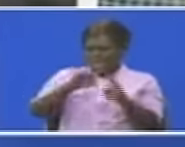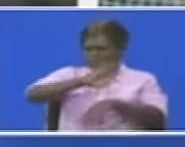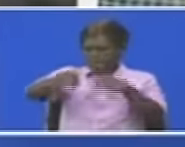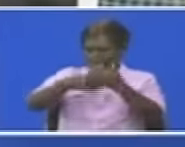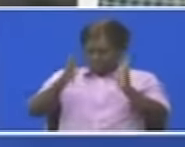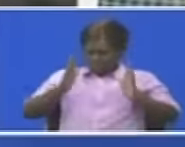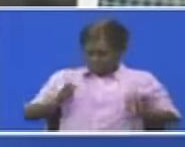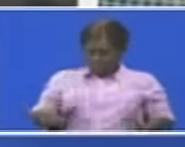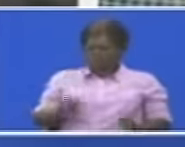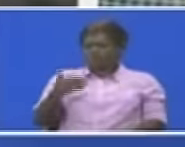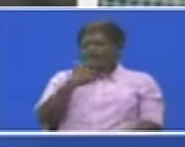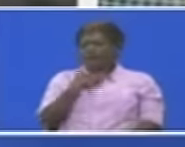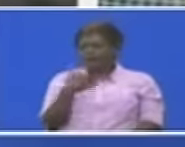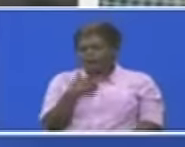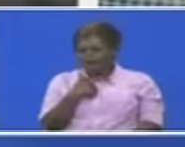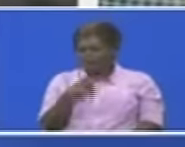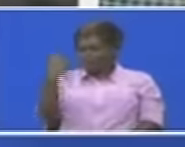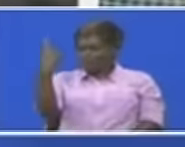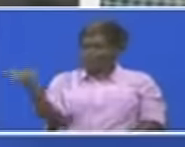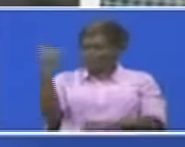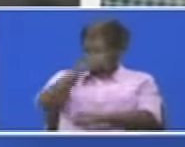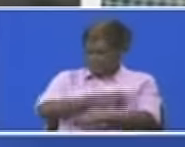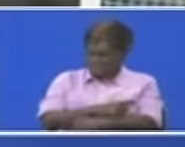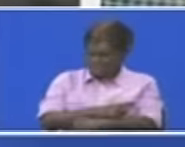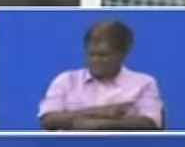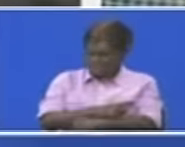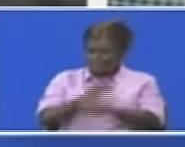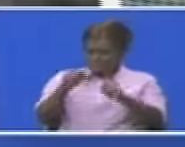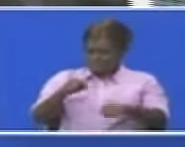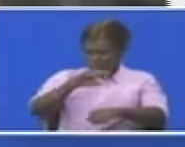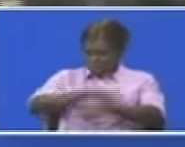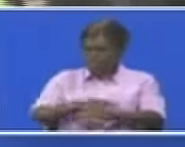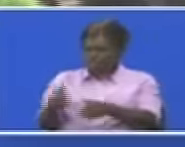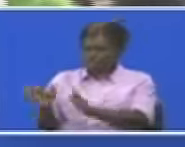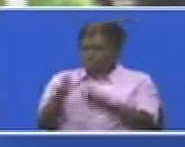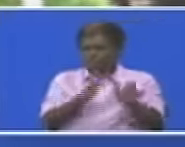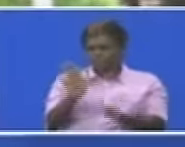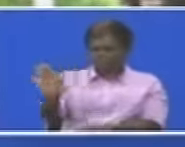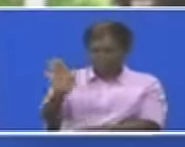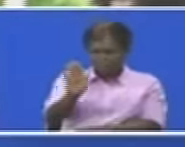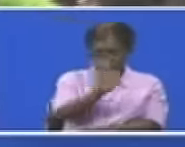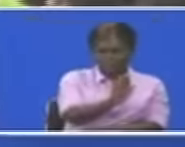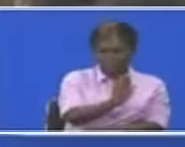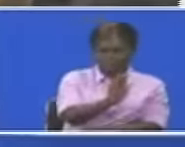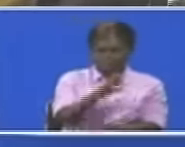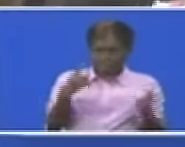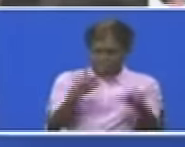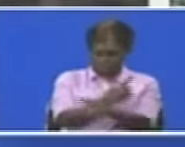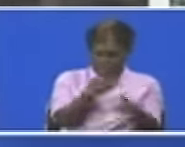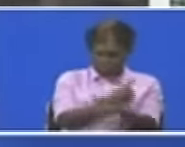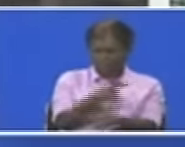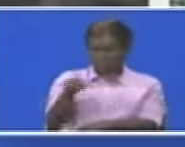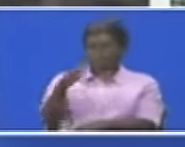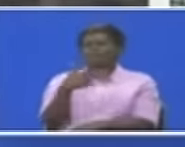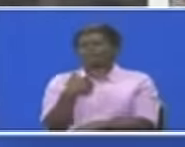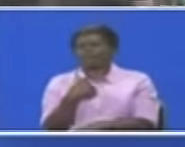Europe. Na najua lazima. Siku moja, kila mtu upata opportunity yake, hata kama ni East Africa, hata kama ni wapi, utapata chance yako